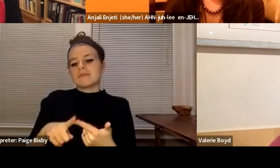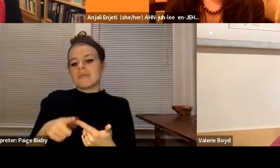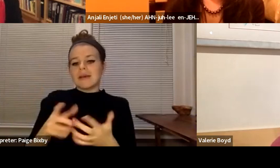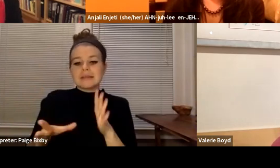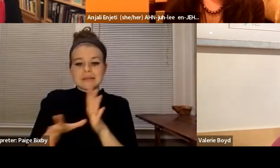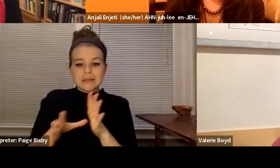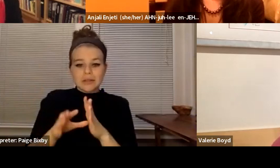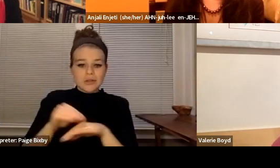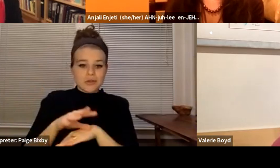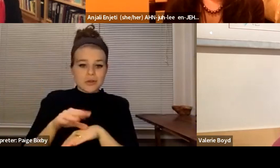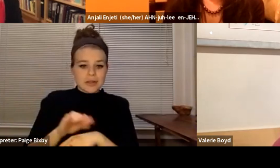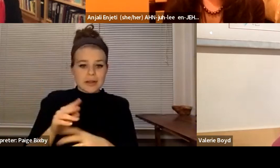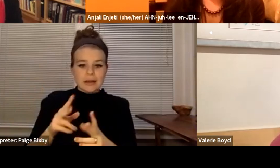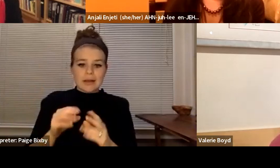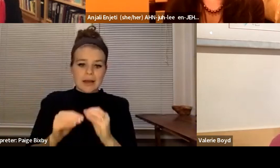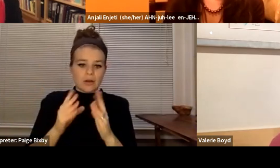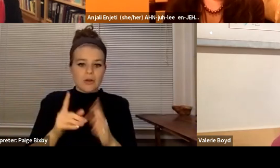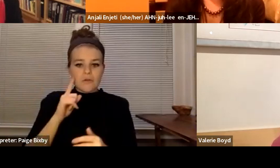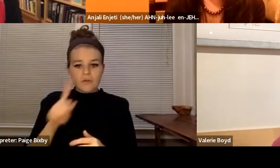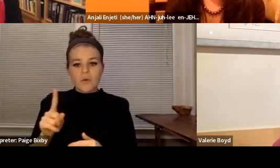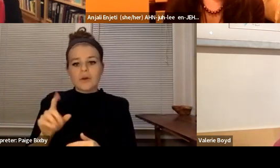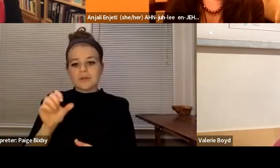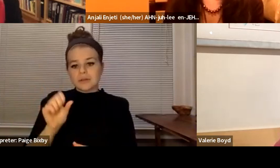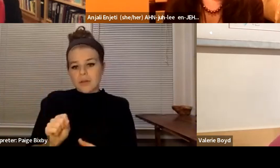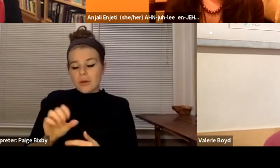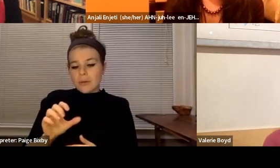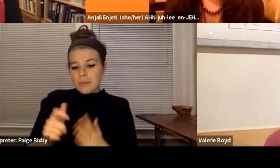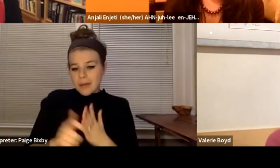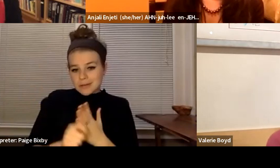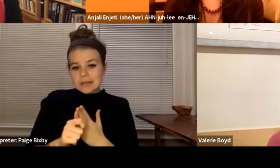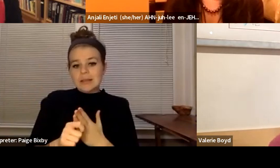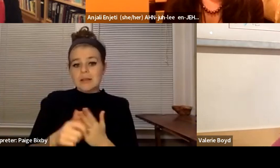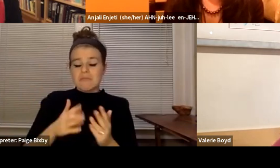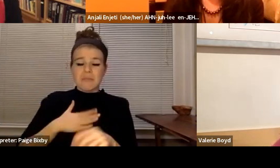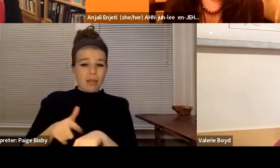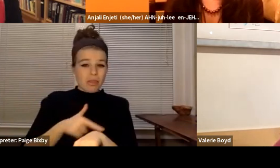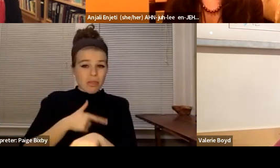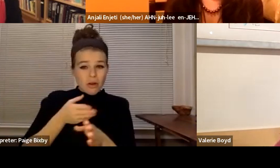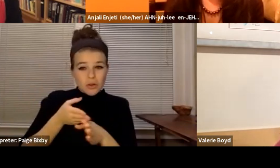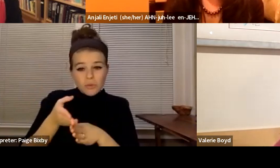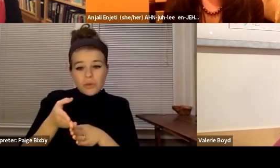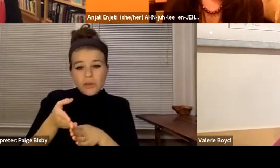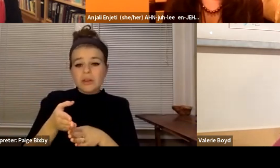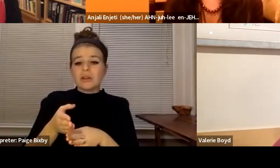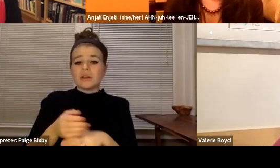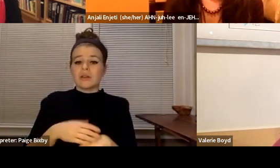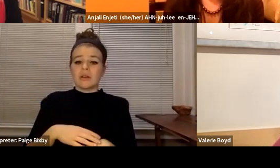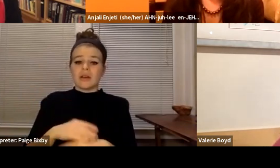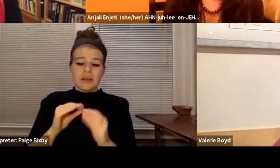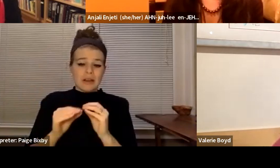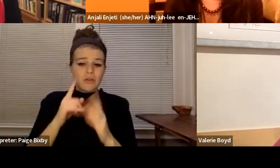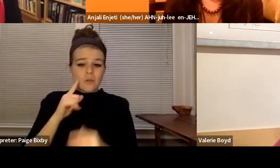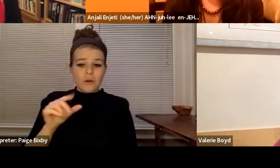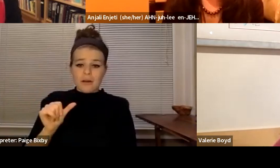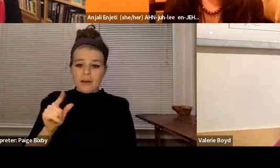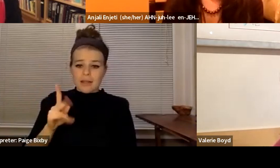for the Bitter Southerner magazine, my long career as an editor, I mean, as editor of Alice Walker's journals, my work as an editor